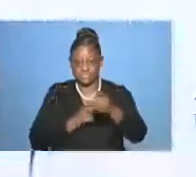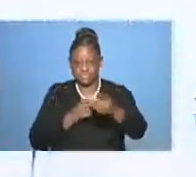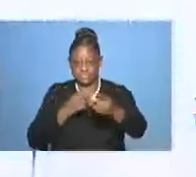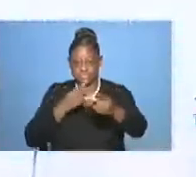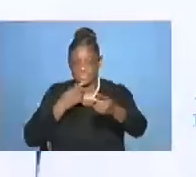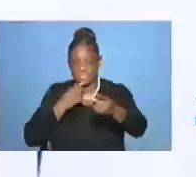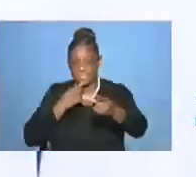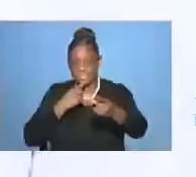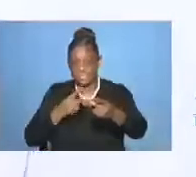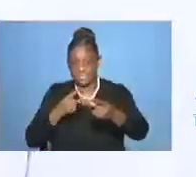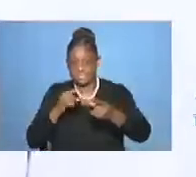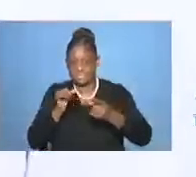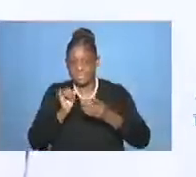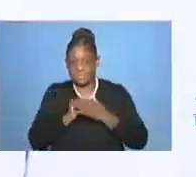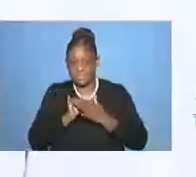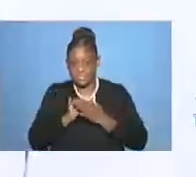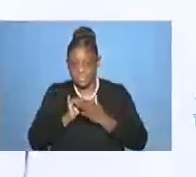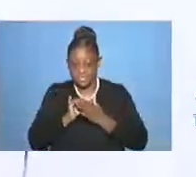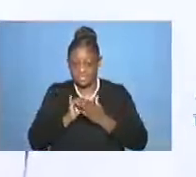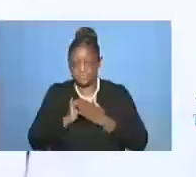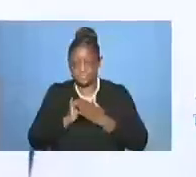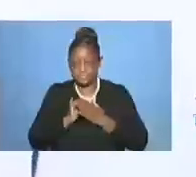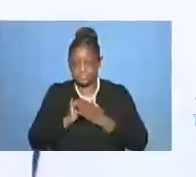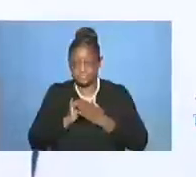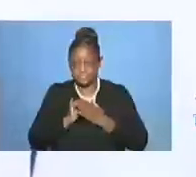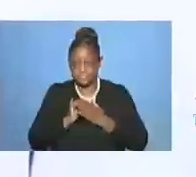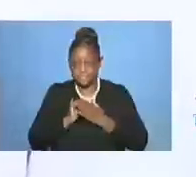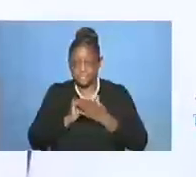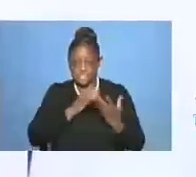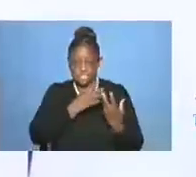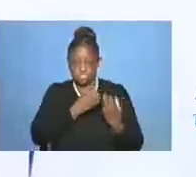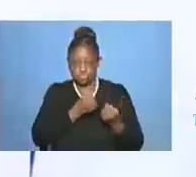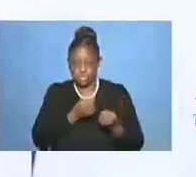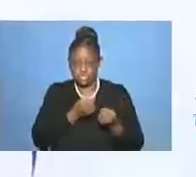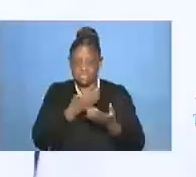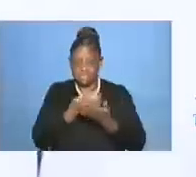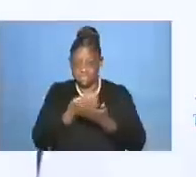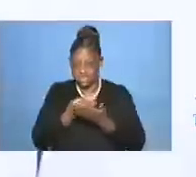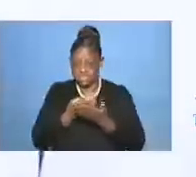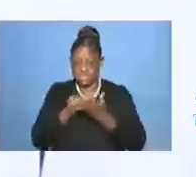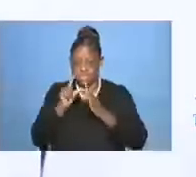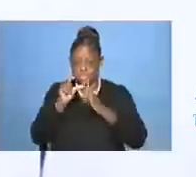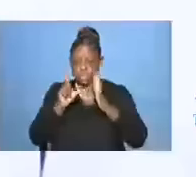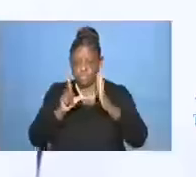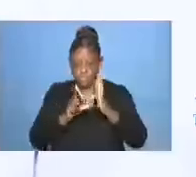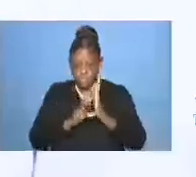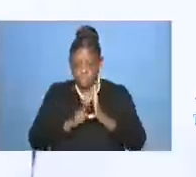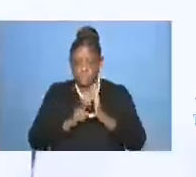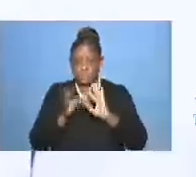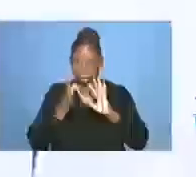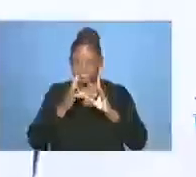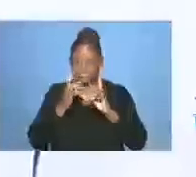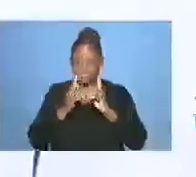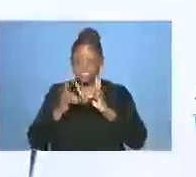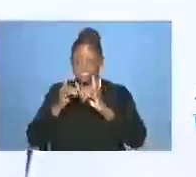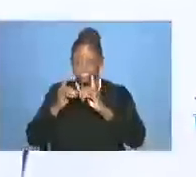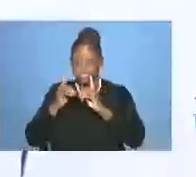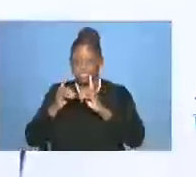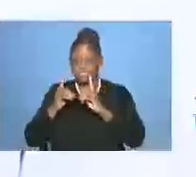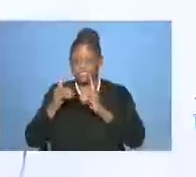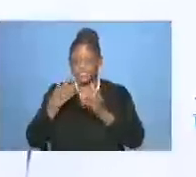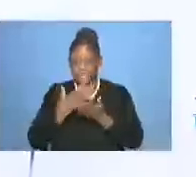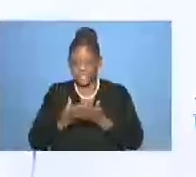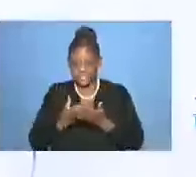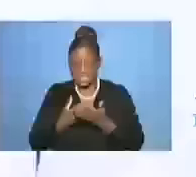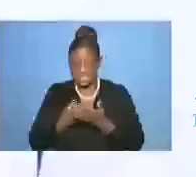Since we enacted the DARE bill, strengthened the financial services laws as it relates to digital assets. And so as we look at